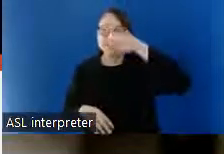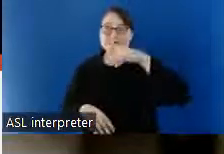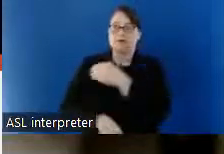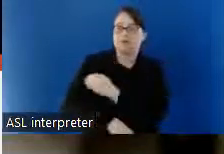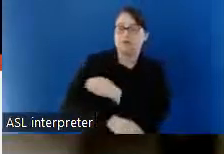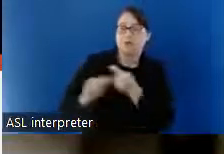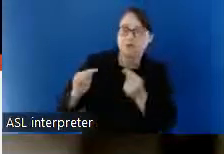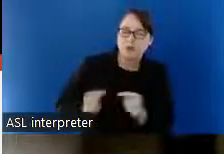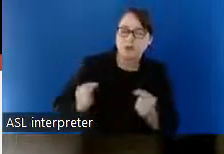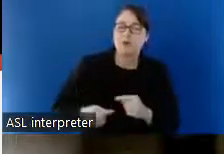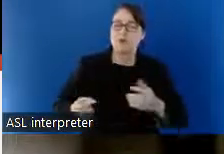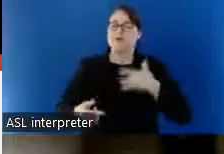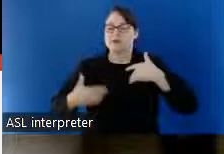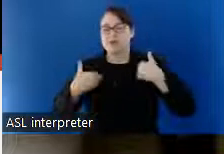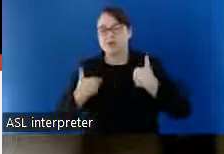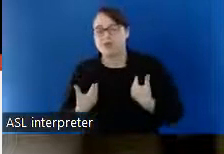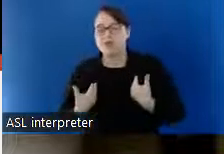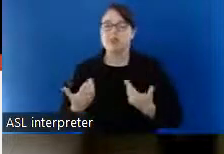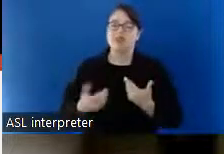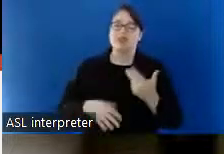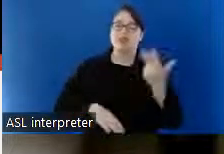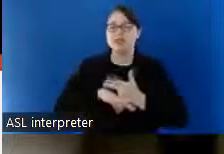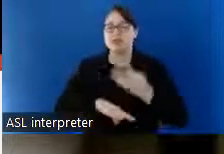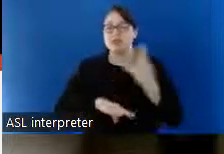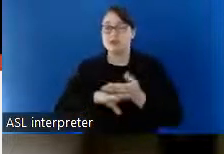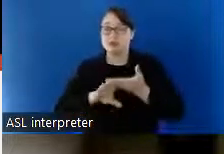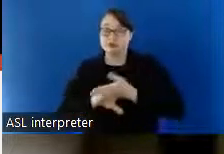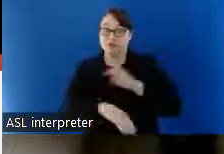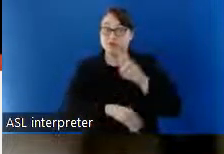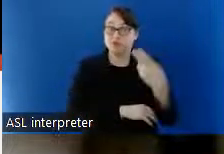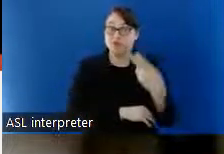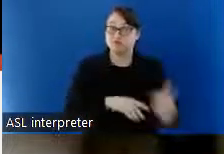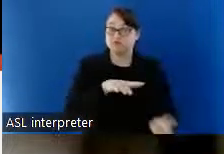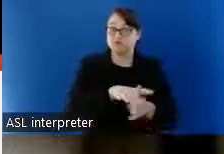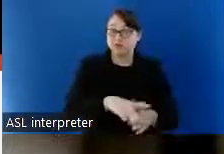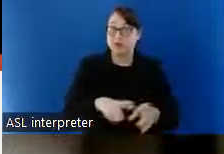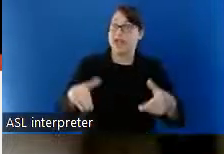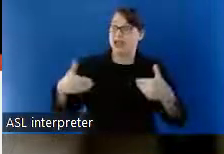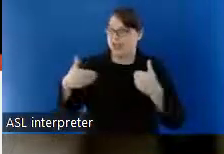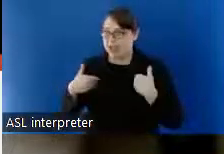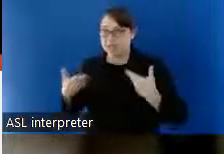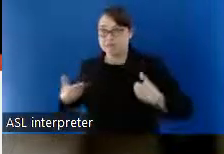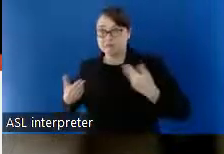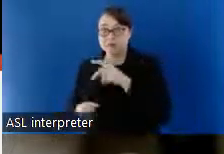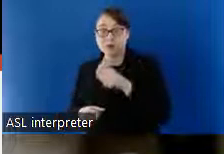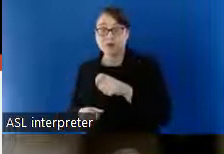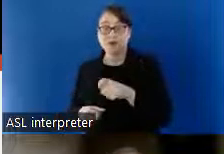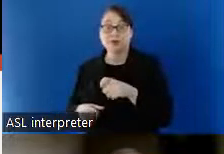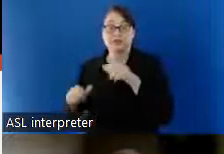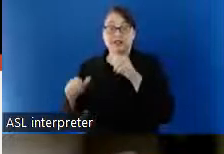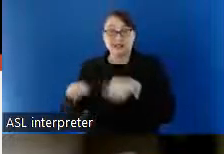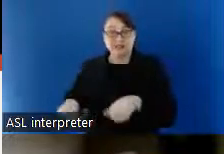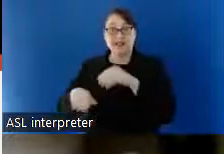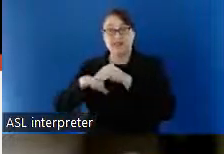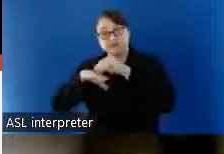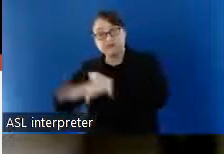is feeling tired 3 or 4 days before their rash appears and they have monkeypox, they're actually infectious from the